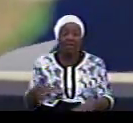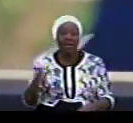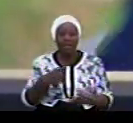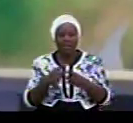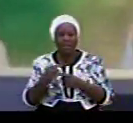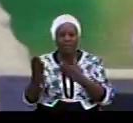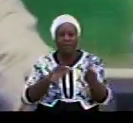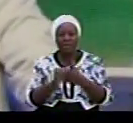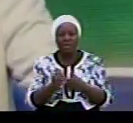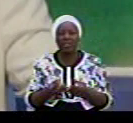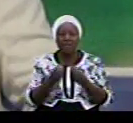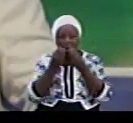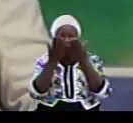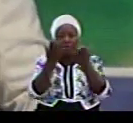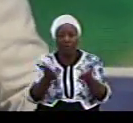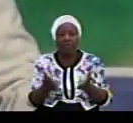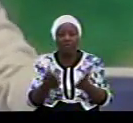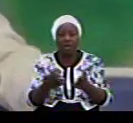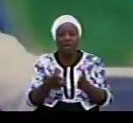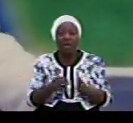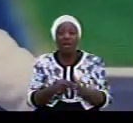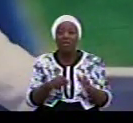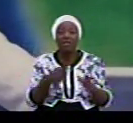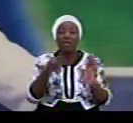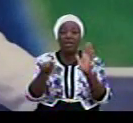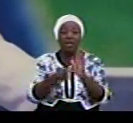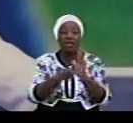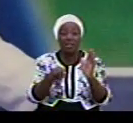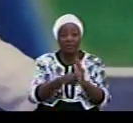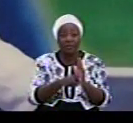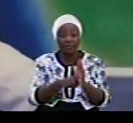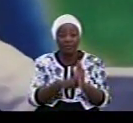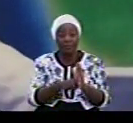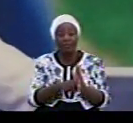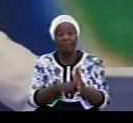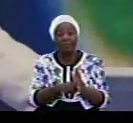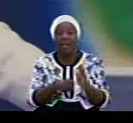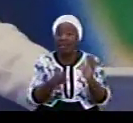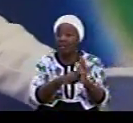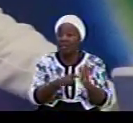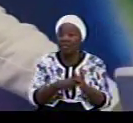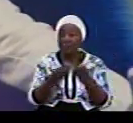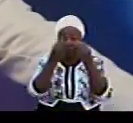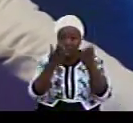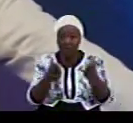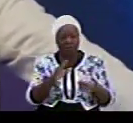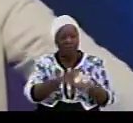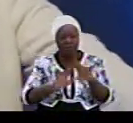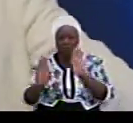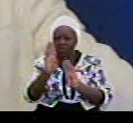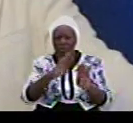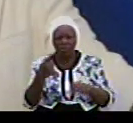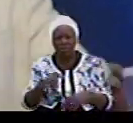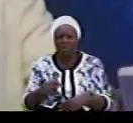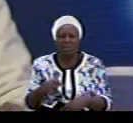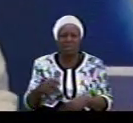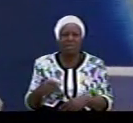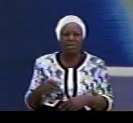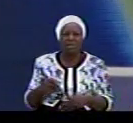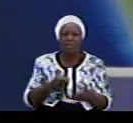information, negative information. Don't trouble the master anymore. Your daughter is